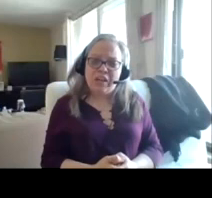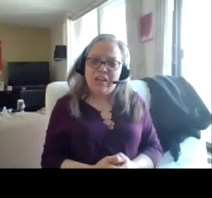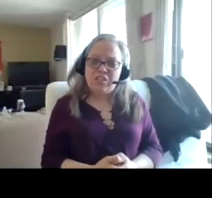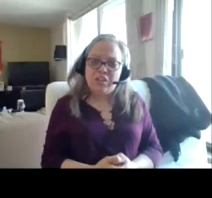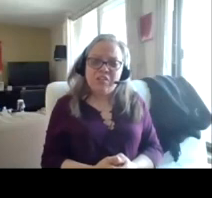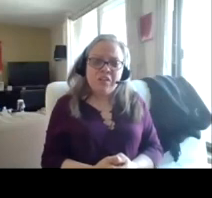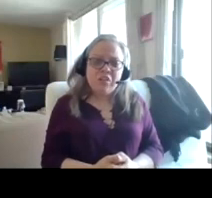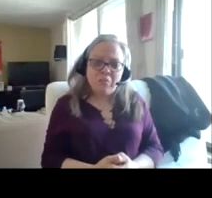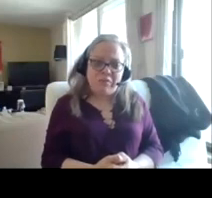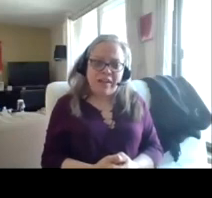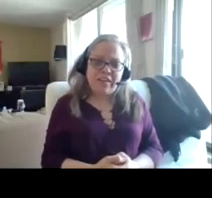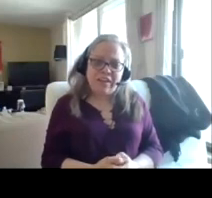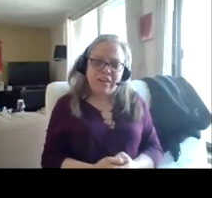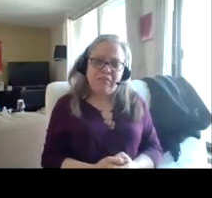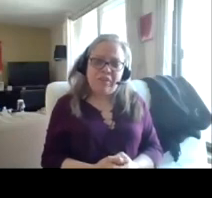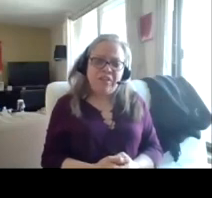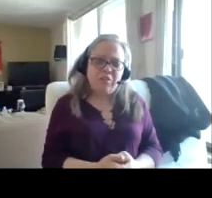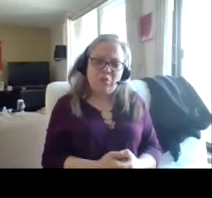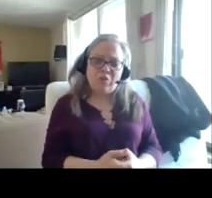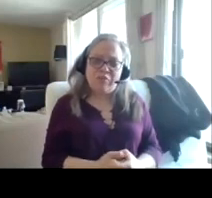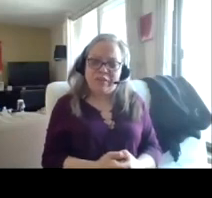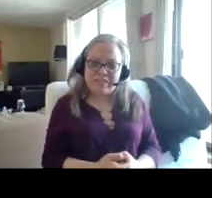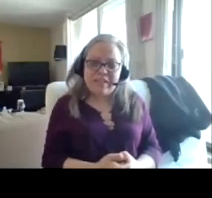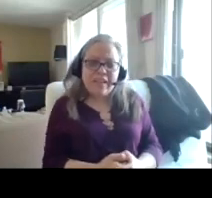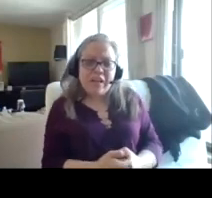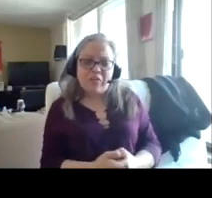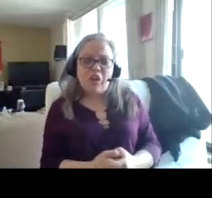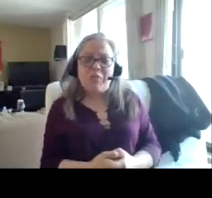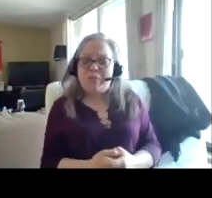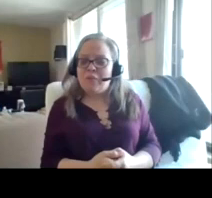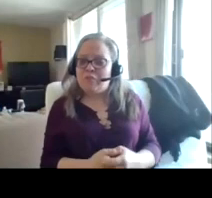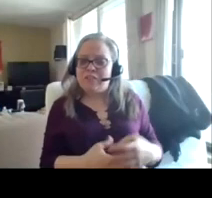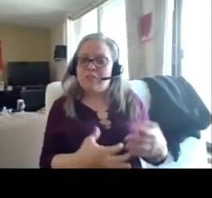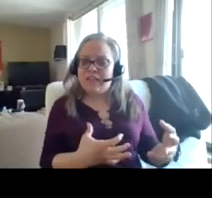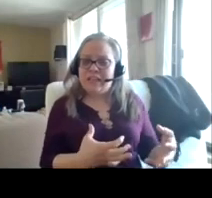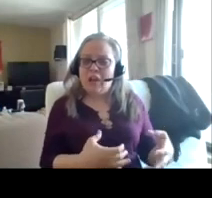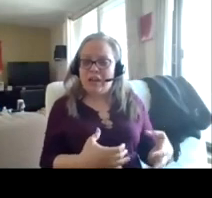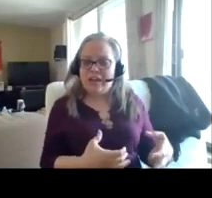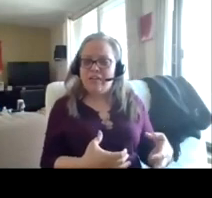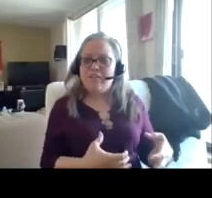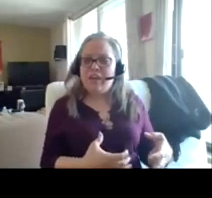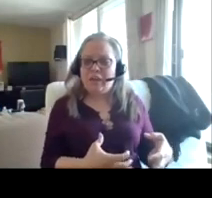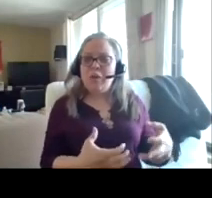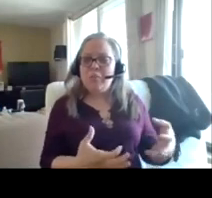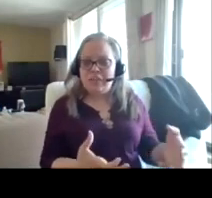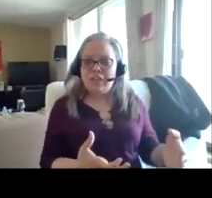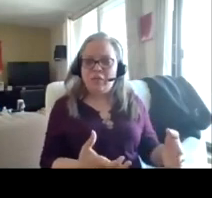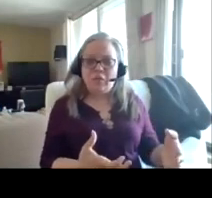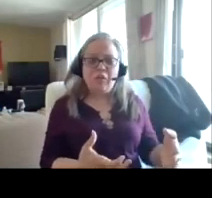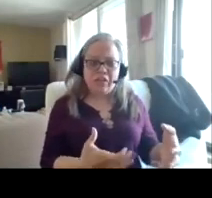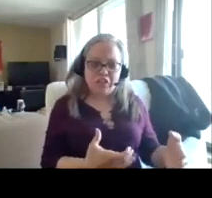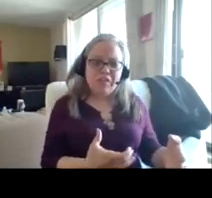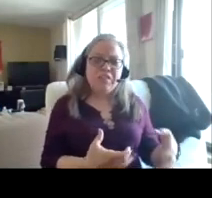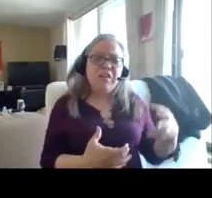chronic conditions will be vaccinated in phase 2 in order of risk. And we'll talk about what that risk looks like and how they identify